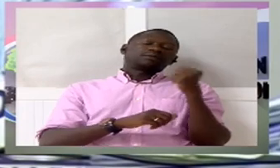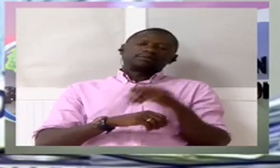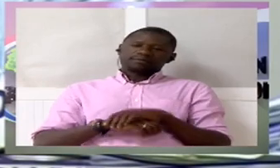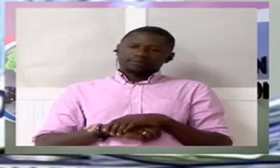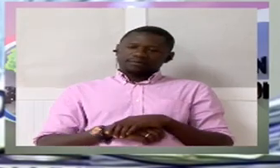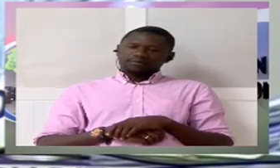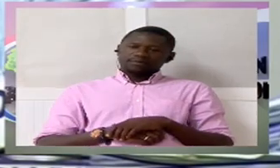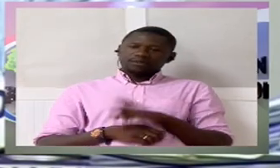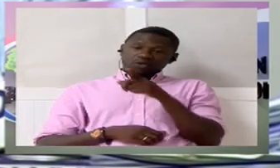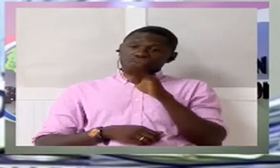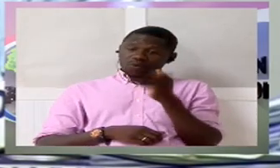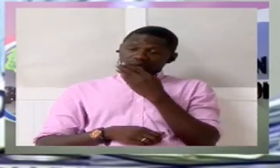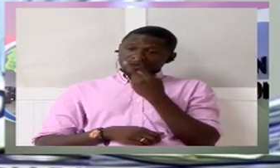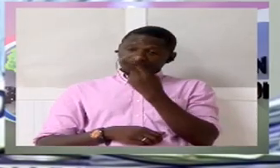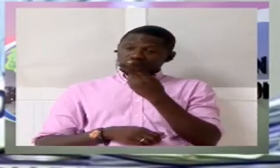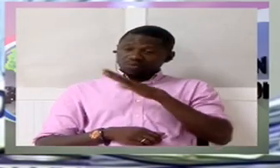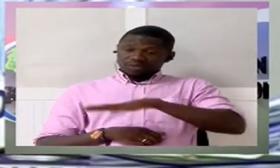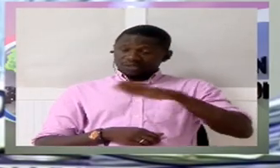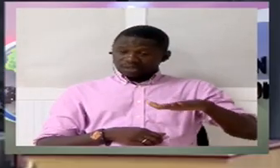You went with two kids.